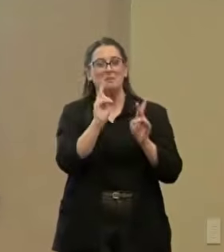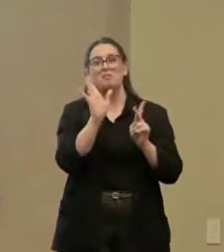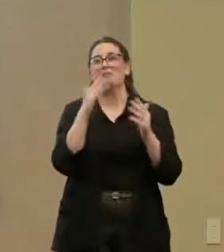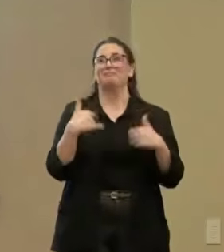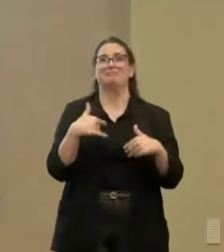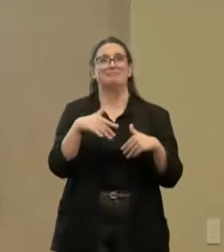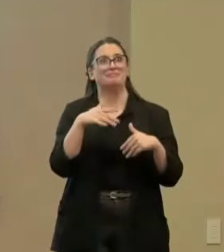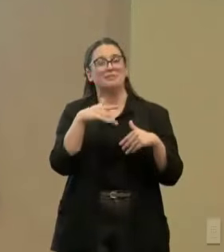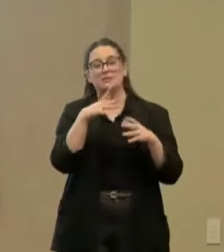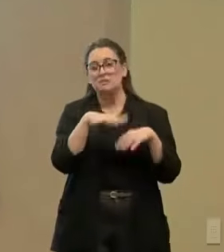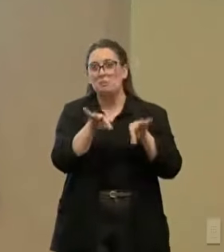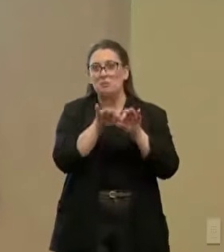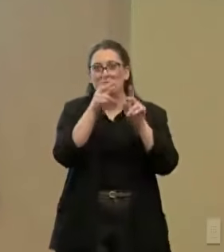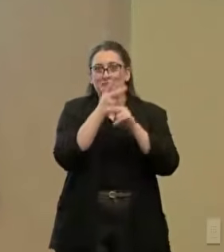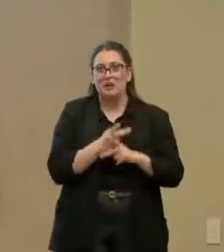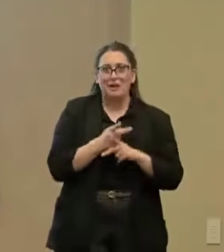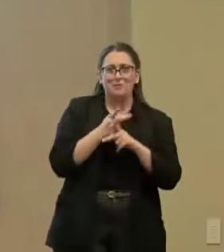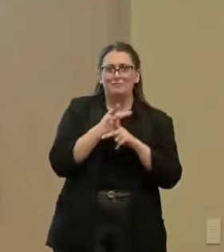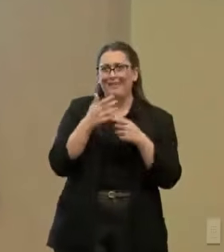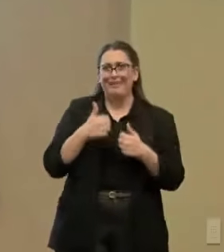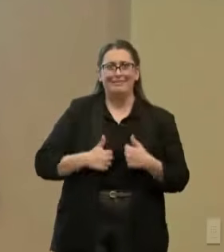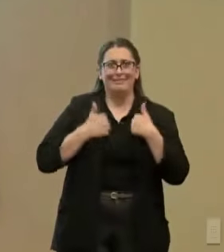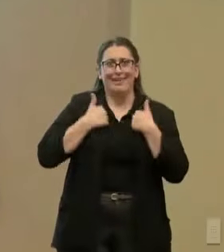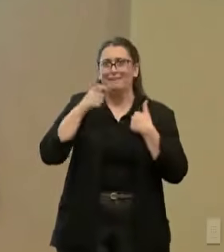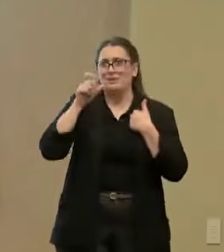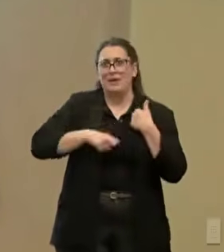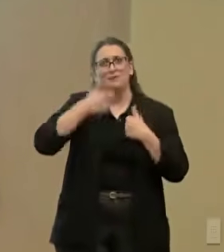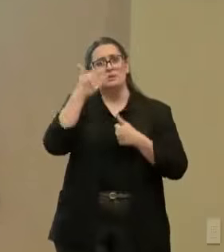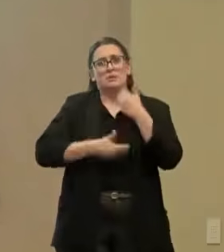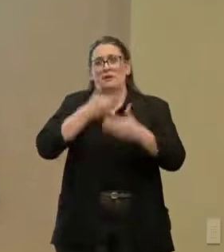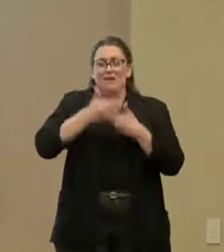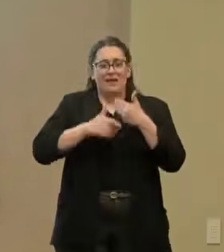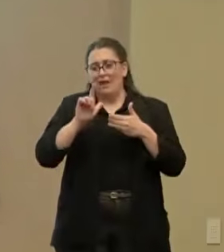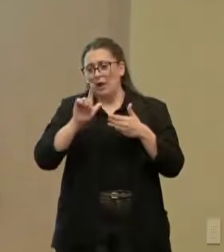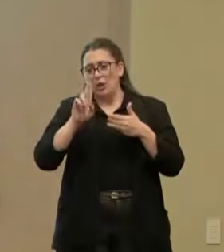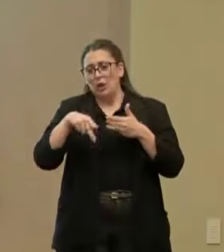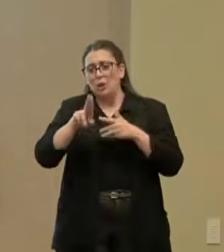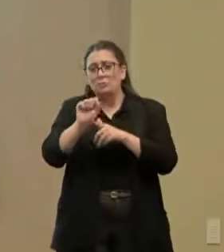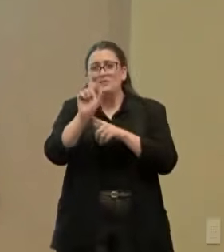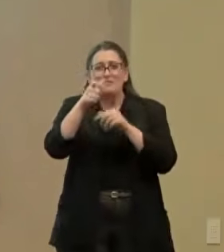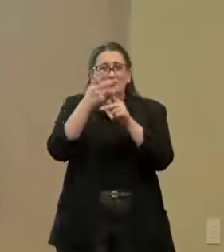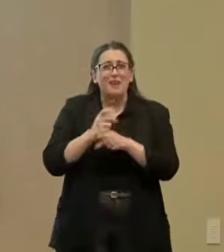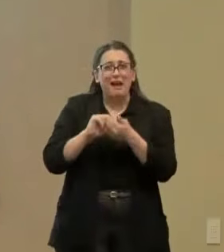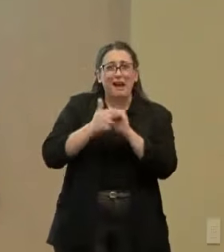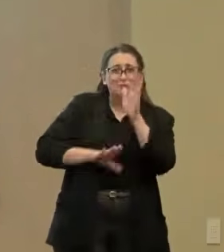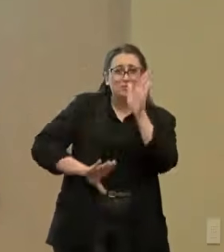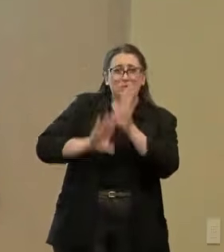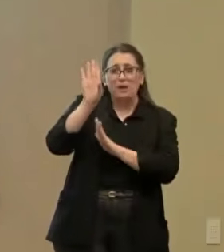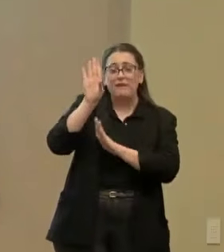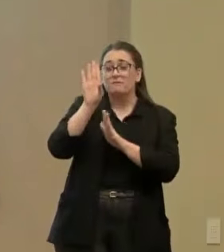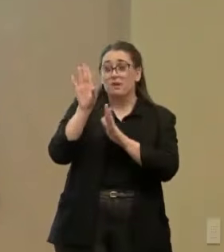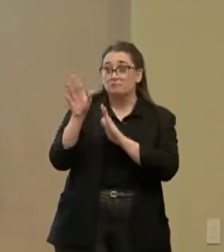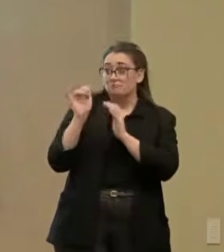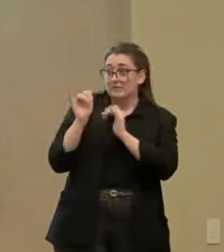important to figure out how to thrive in life in spite of having lupus. And like for me, just like you